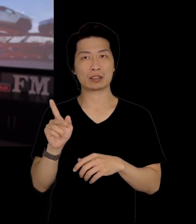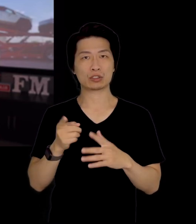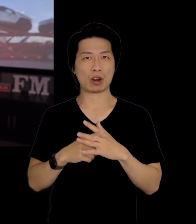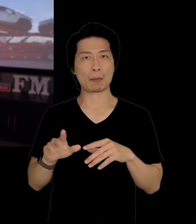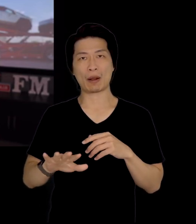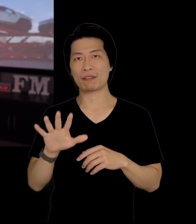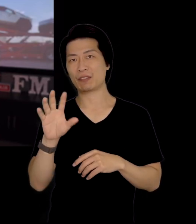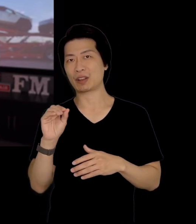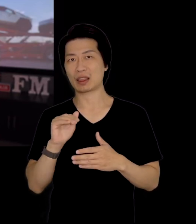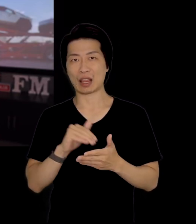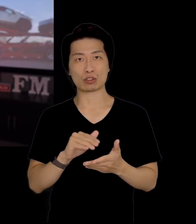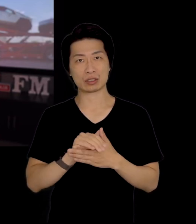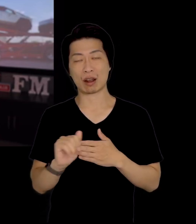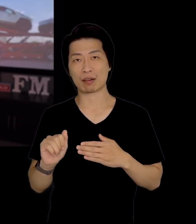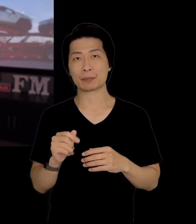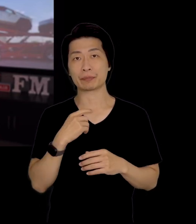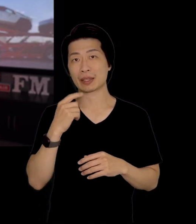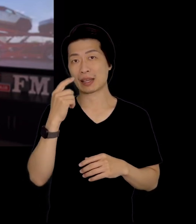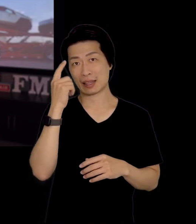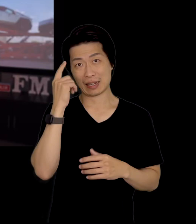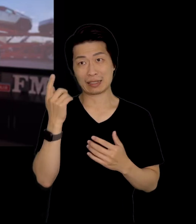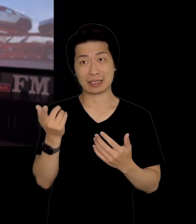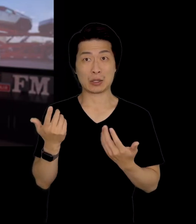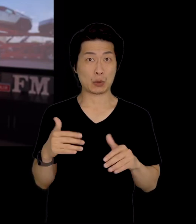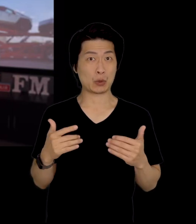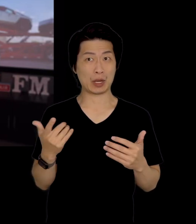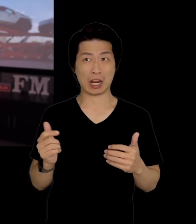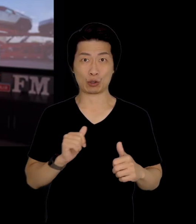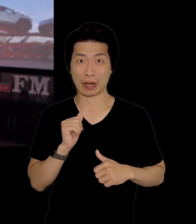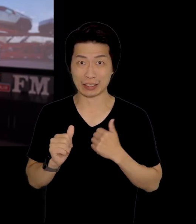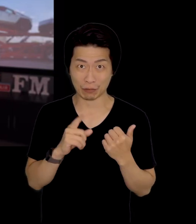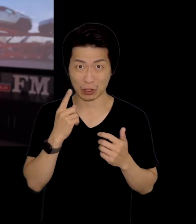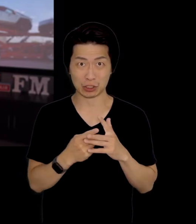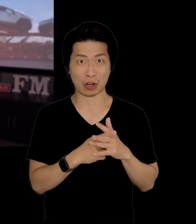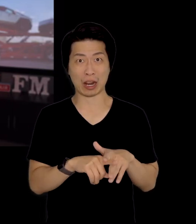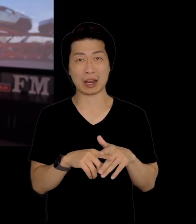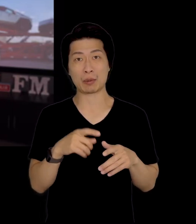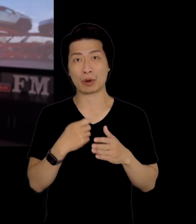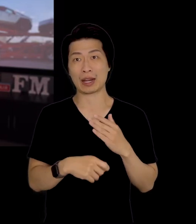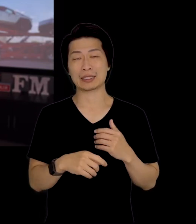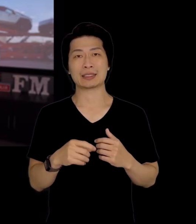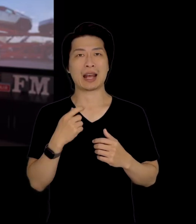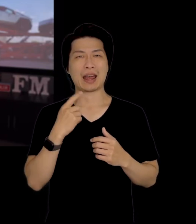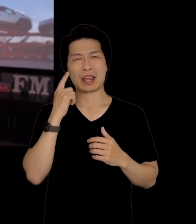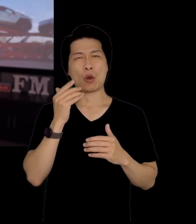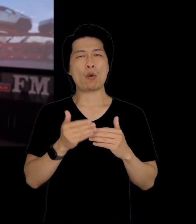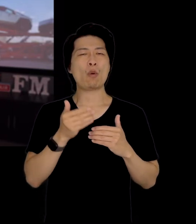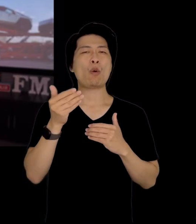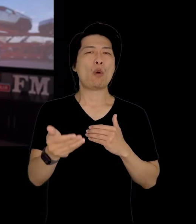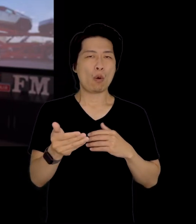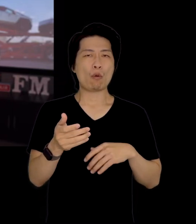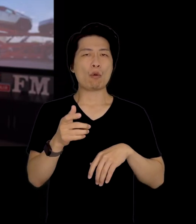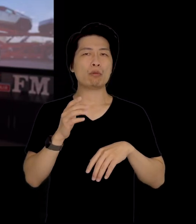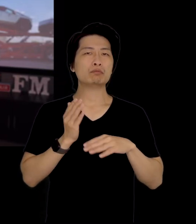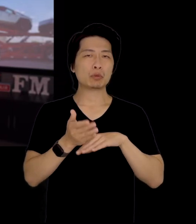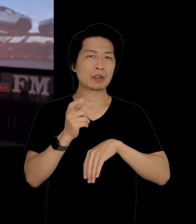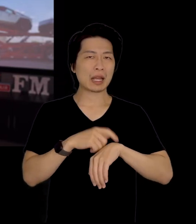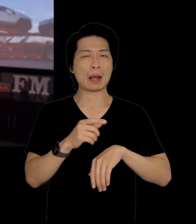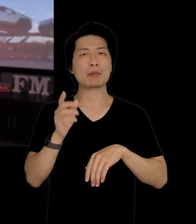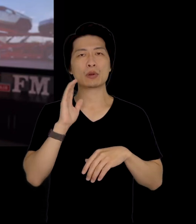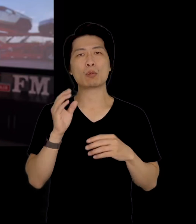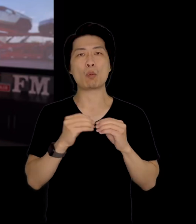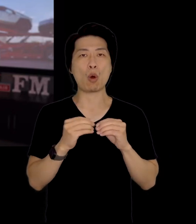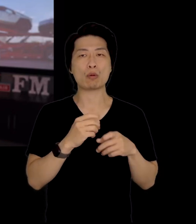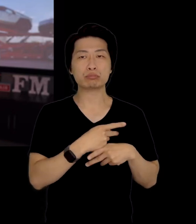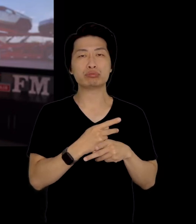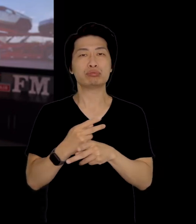F-150 Lightning starts at about $50,000. Now, I think this is quite aggressive for starting prices. I do think over time, as Cybertruck